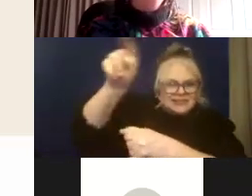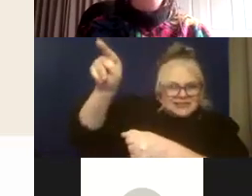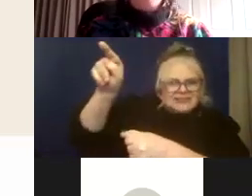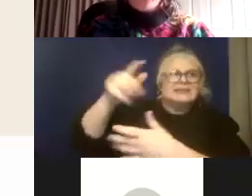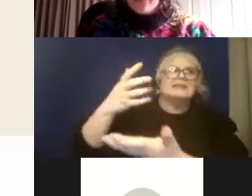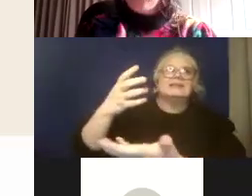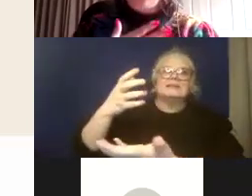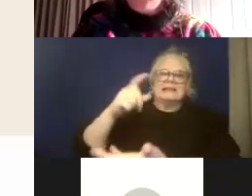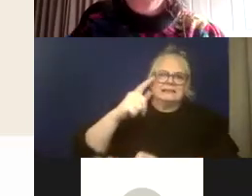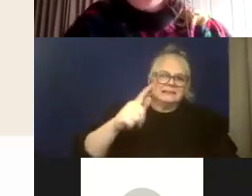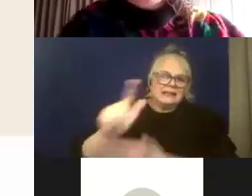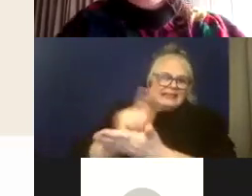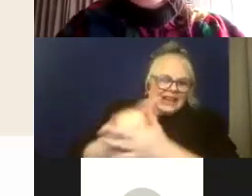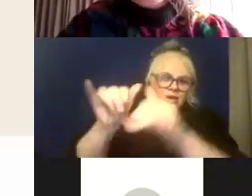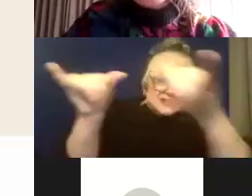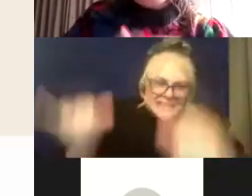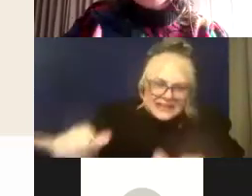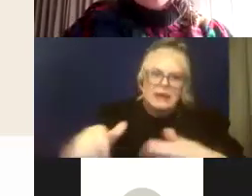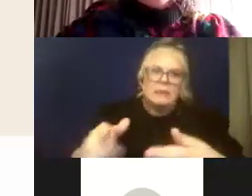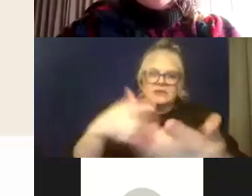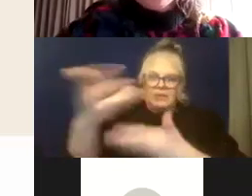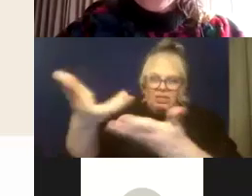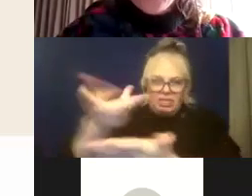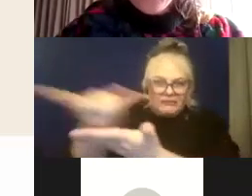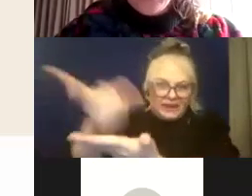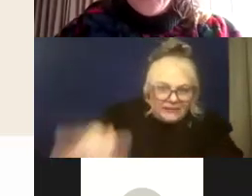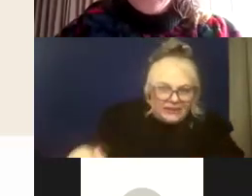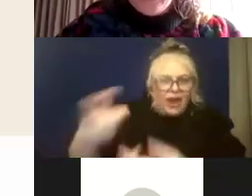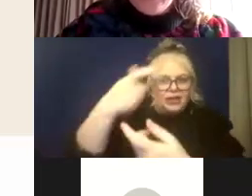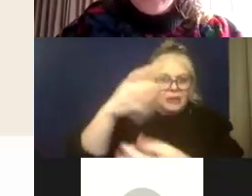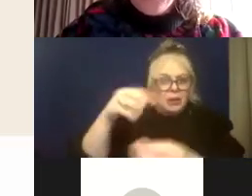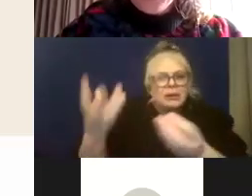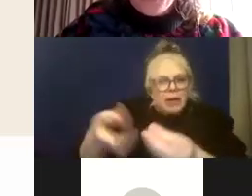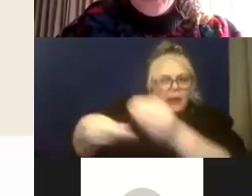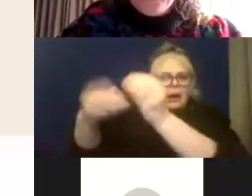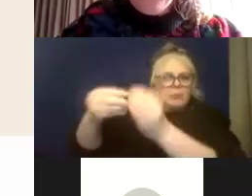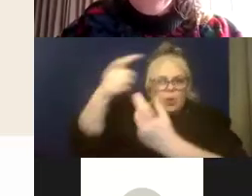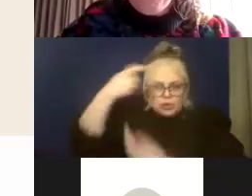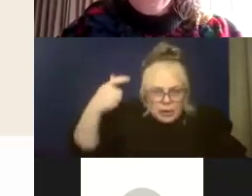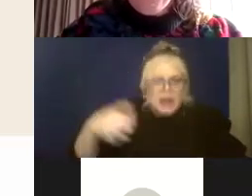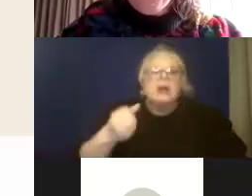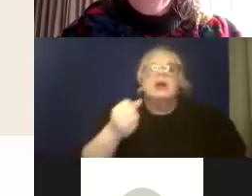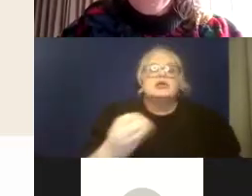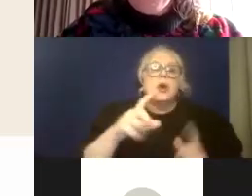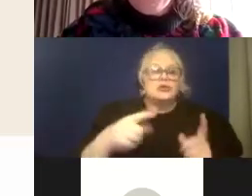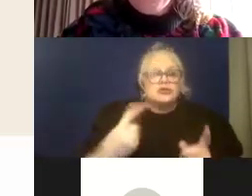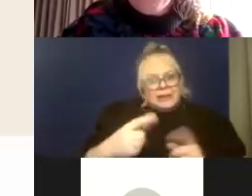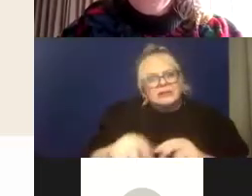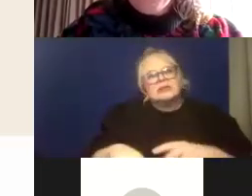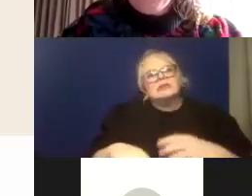and be prepared to manage your emotions so that the survivor can get what they need out of your support.